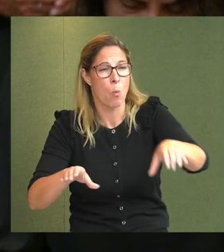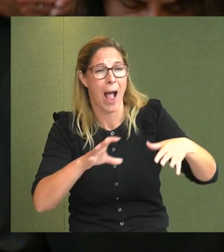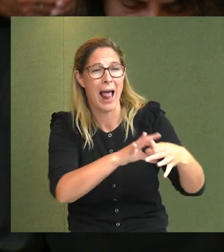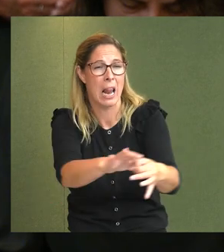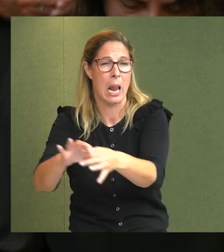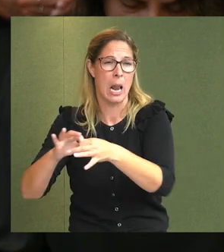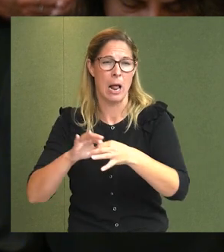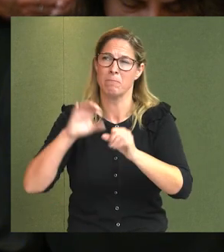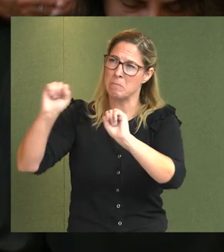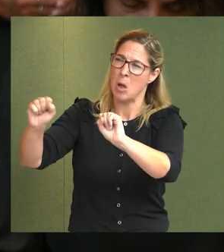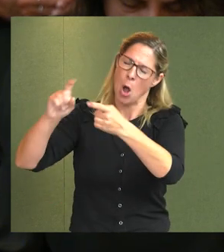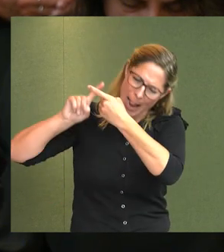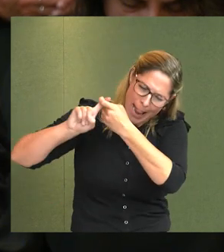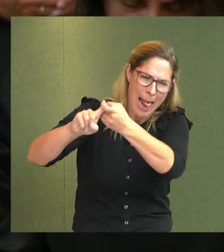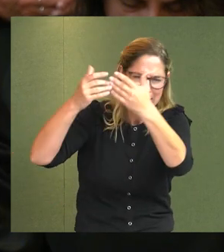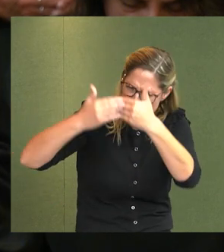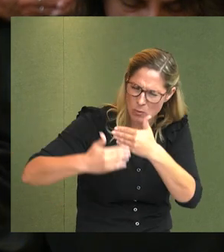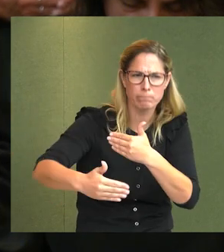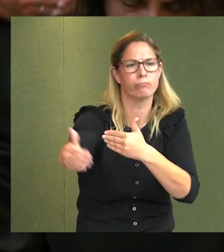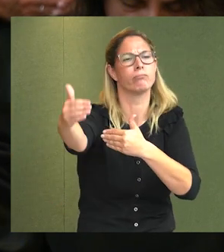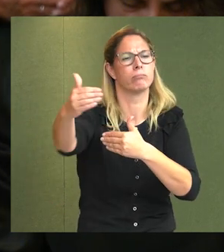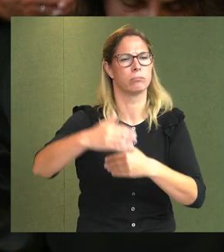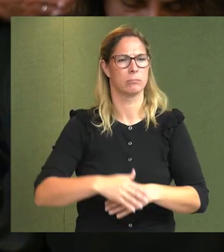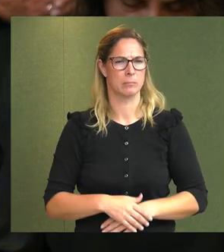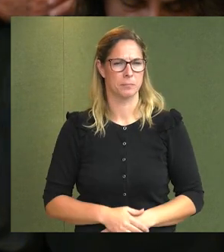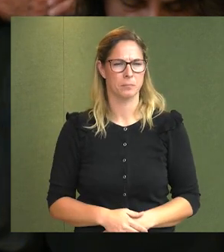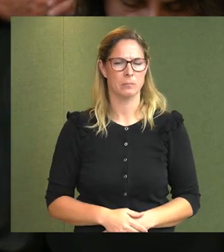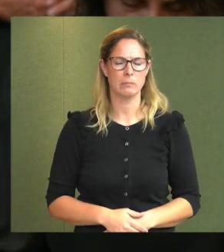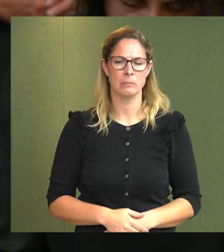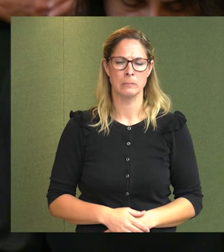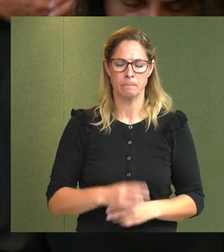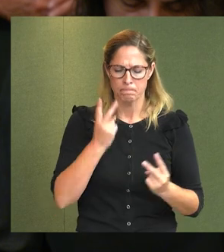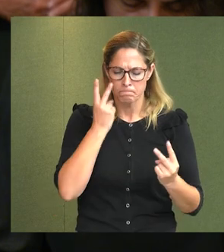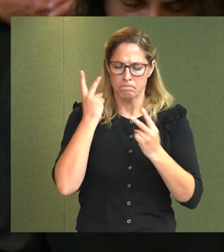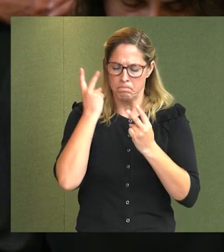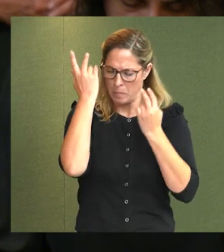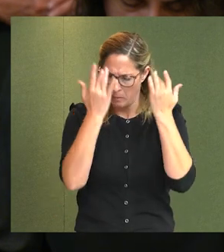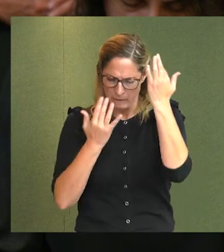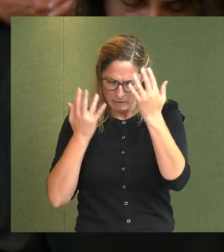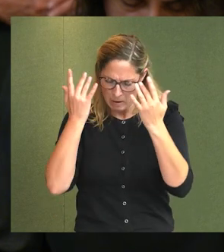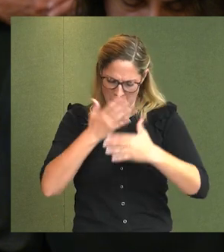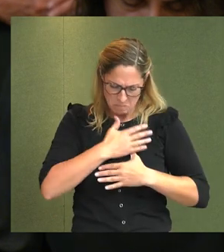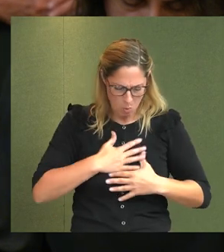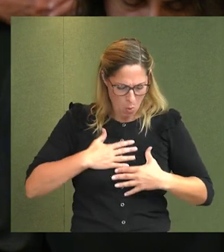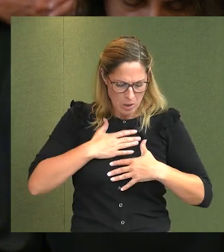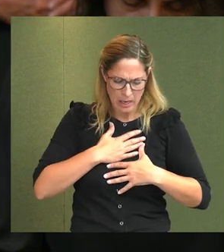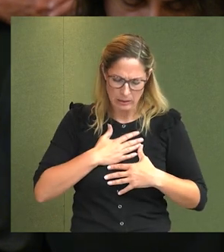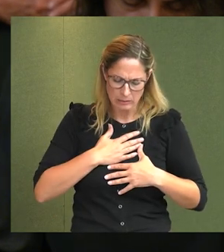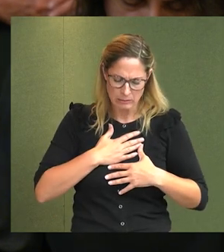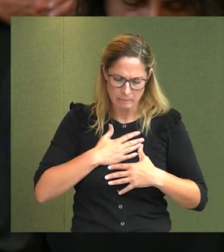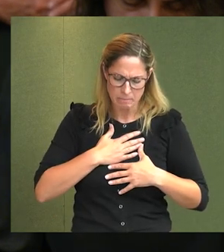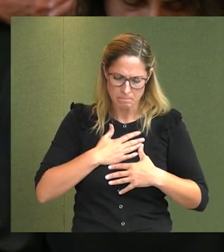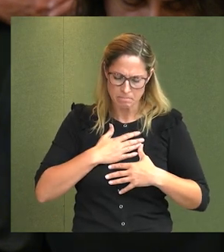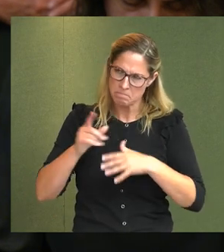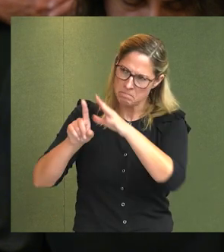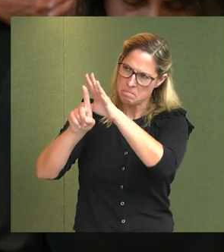remembered. In this time of mourning and reflection, I want to highlight the inspiration I have drawn by seeing Her Majesty